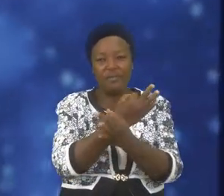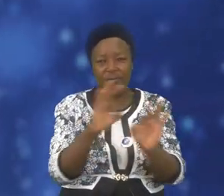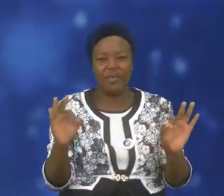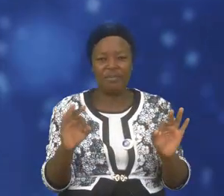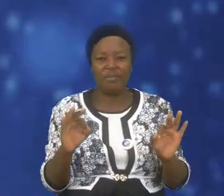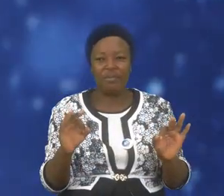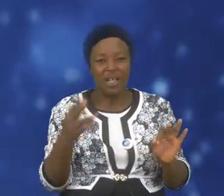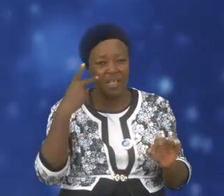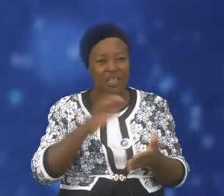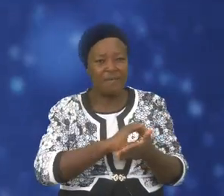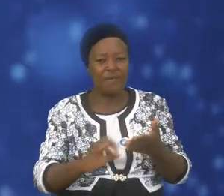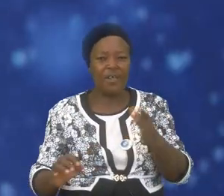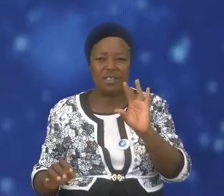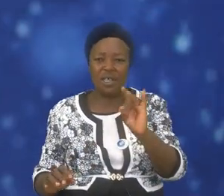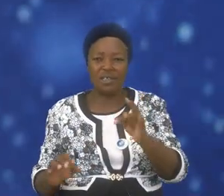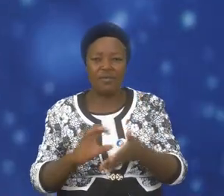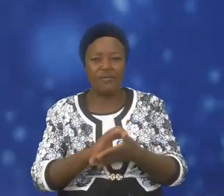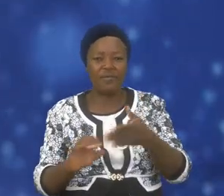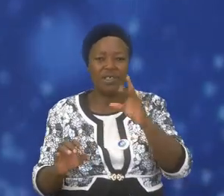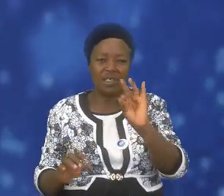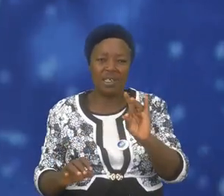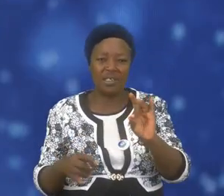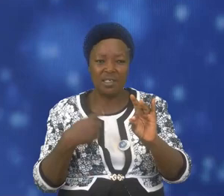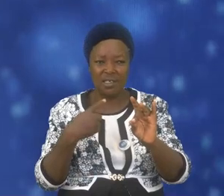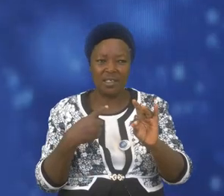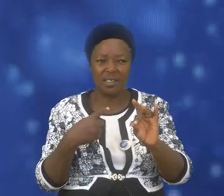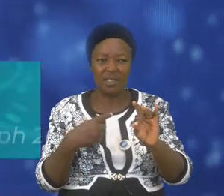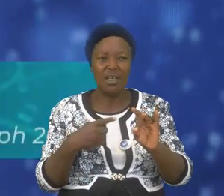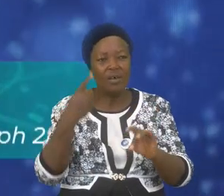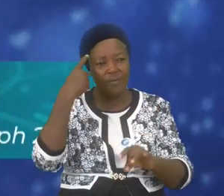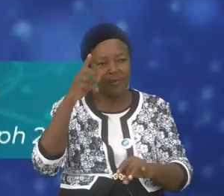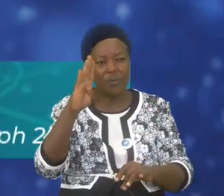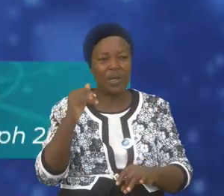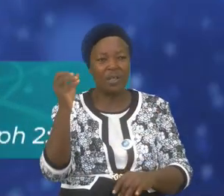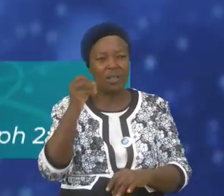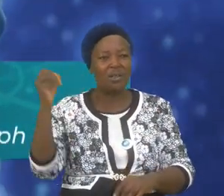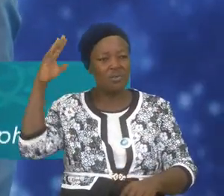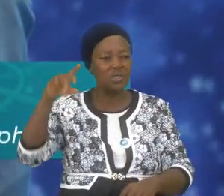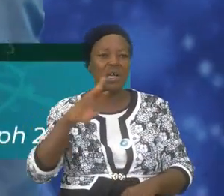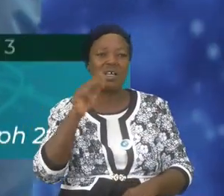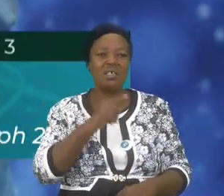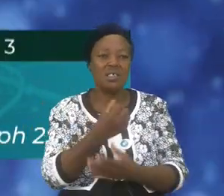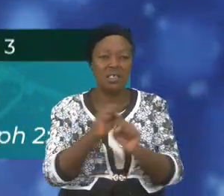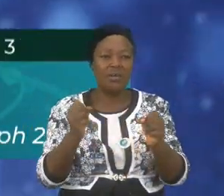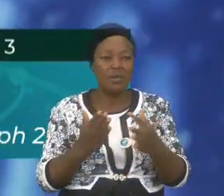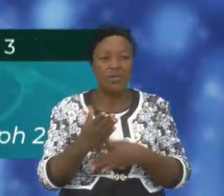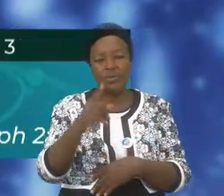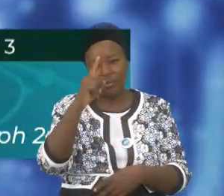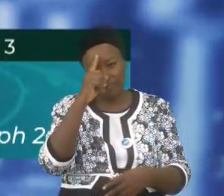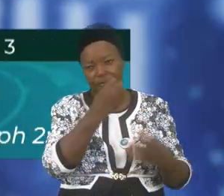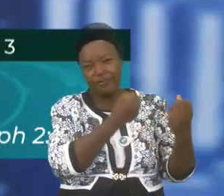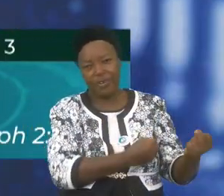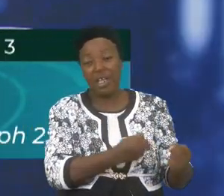for by grace are ye saved through faith, and that not of yourselves, it is